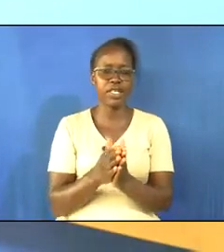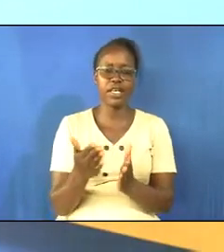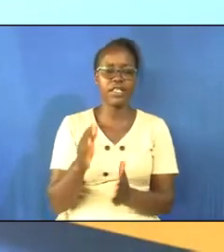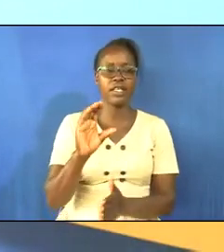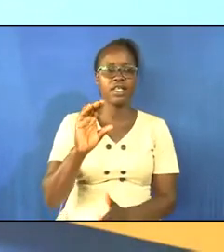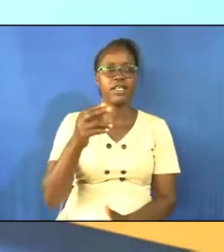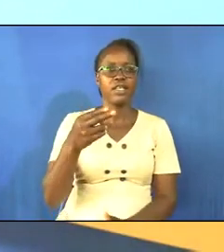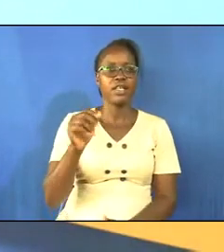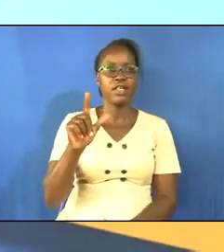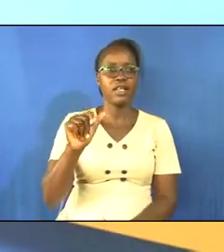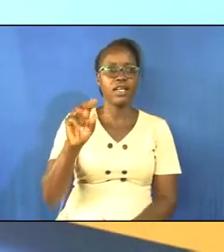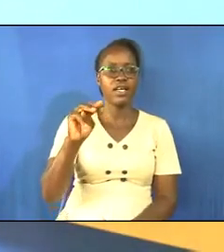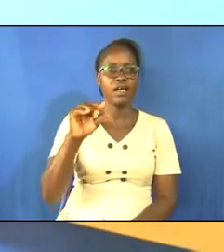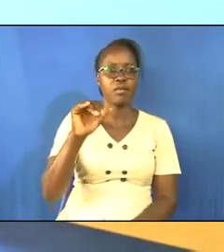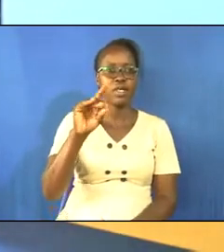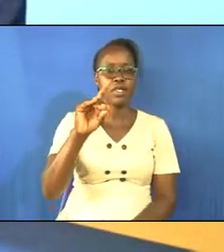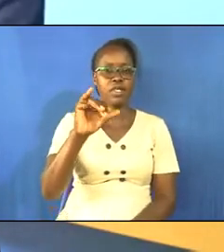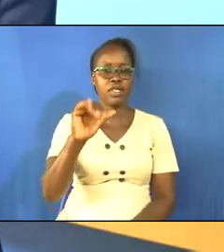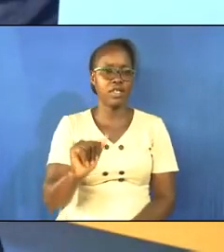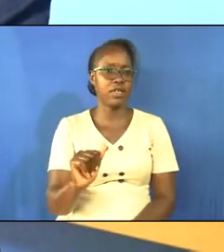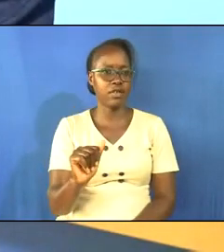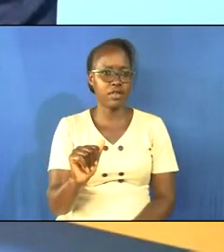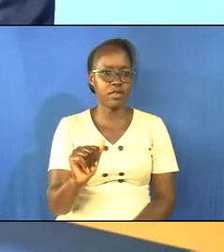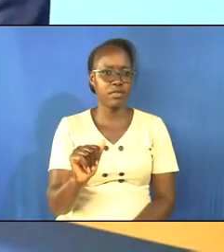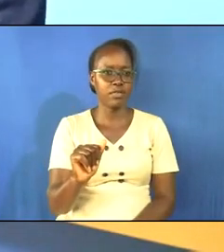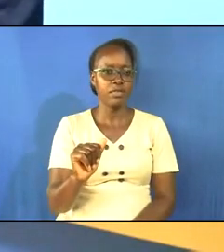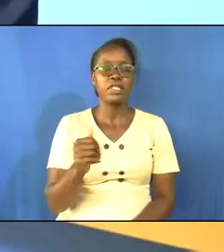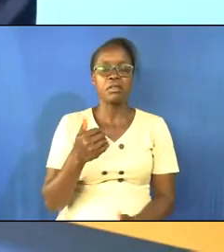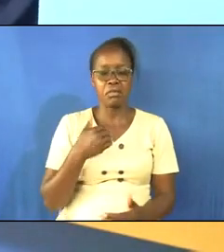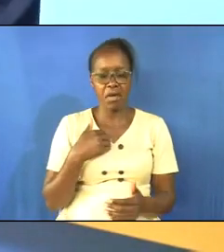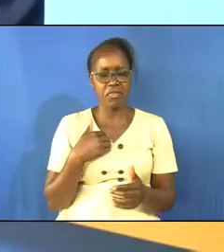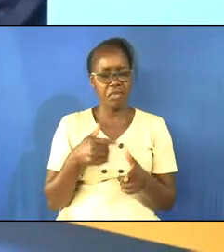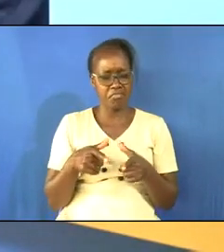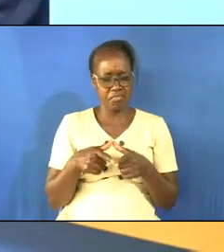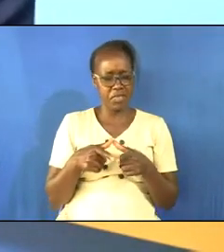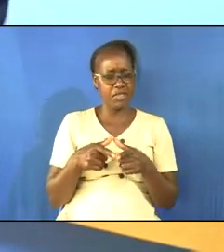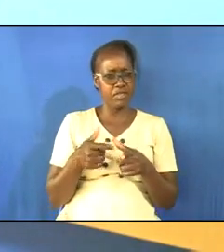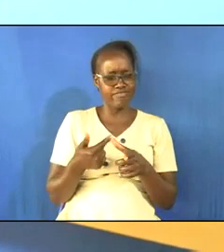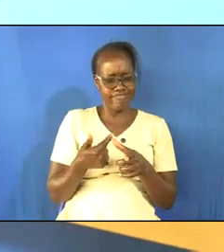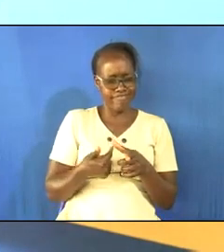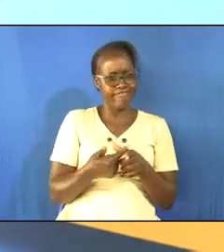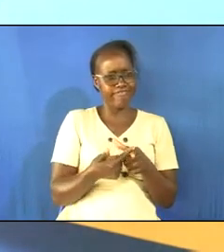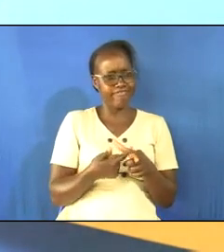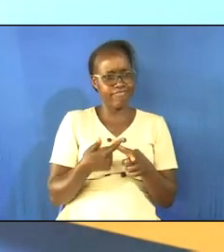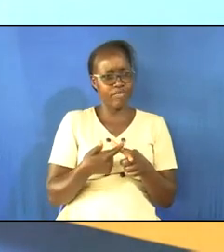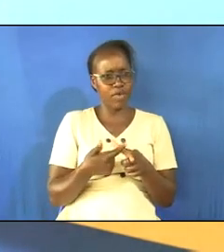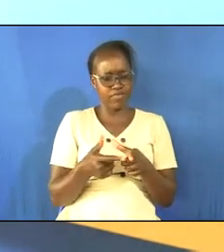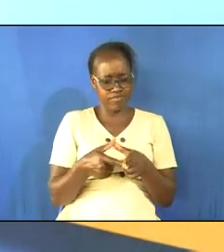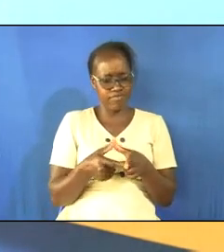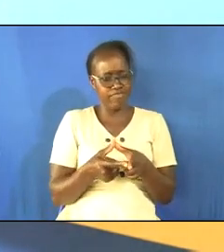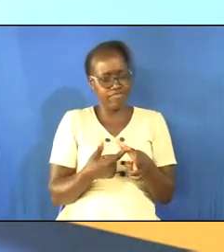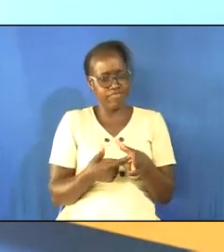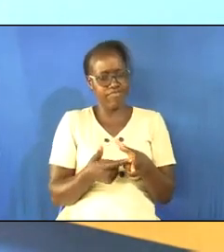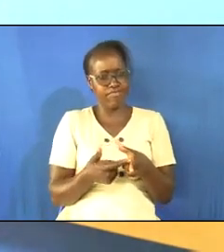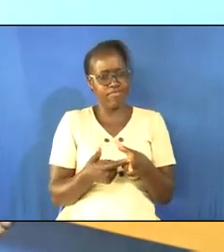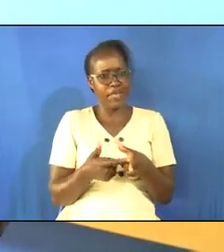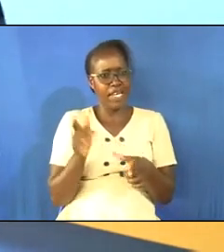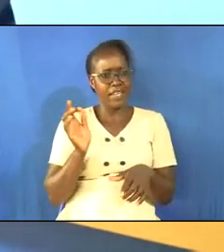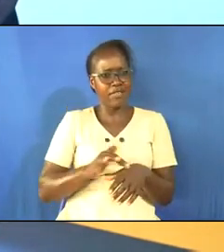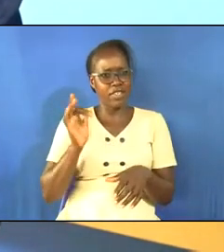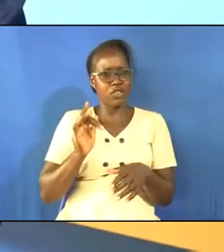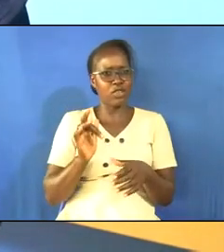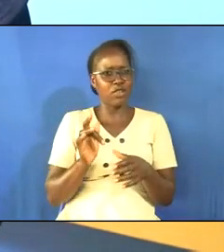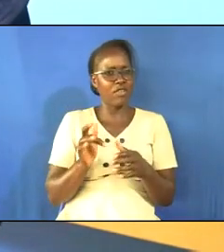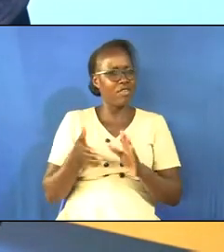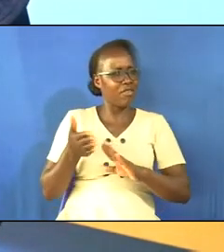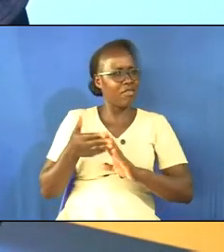because you have weak points in the genital tract because of inflammation from these sexually transmitted